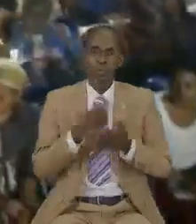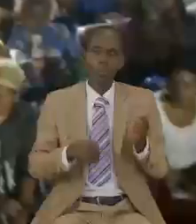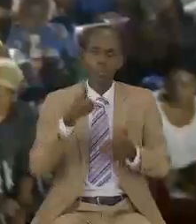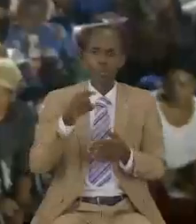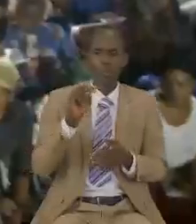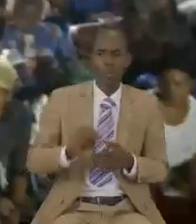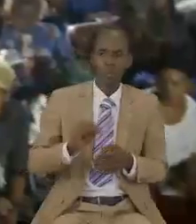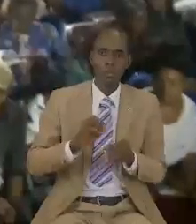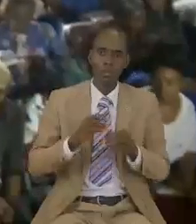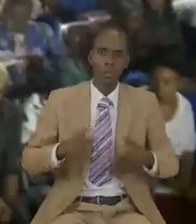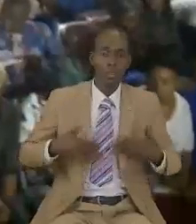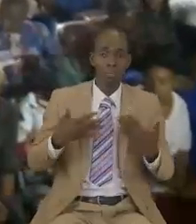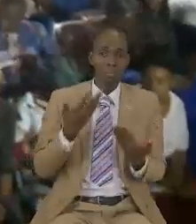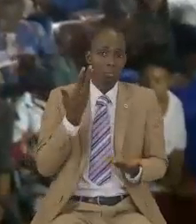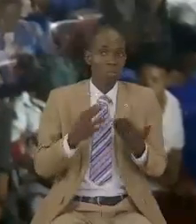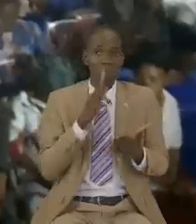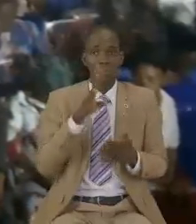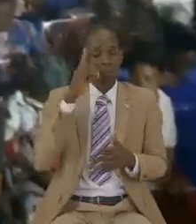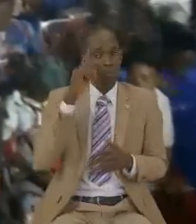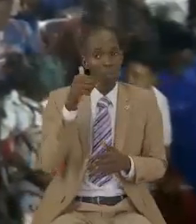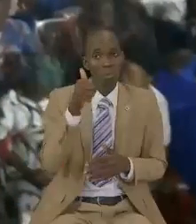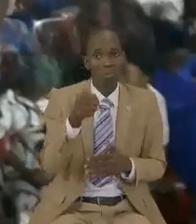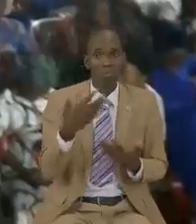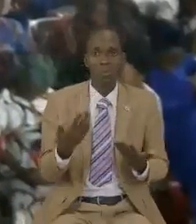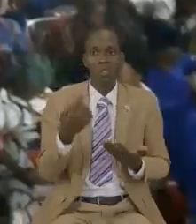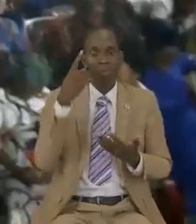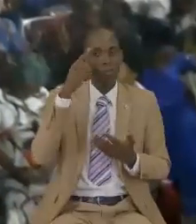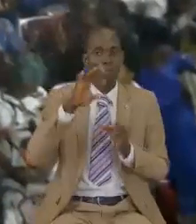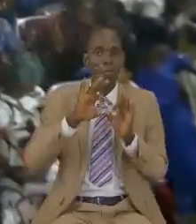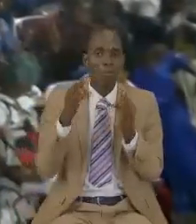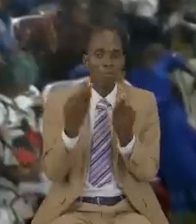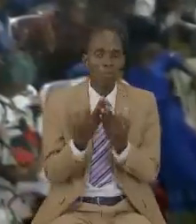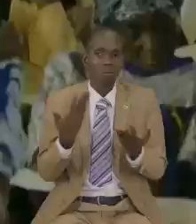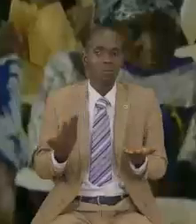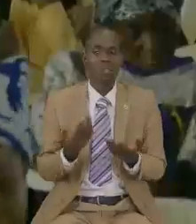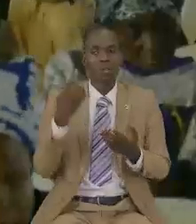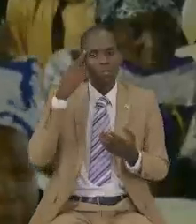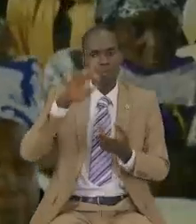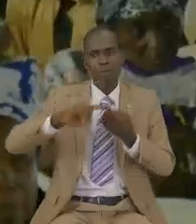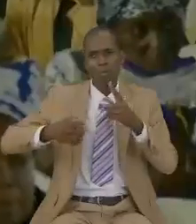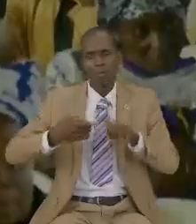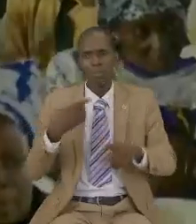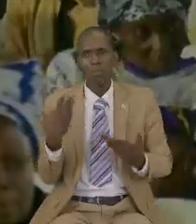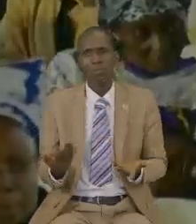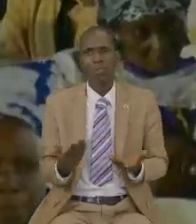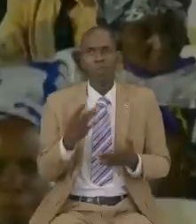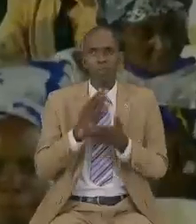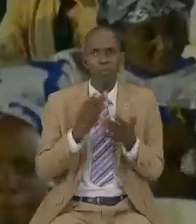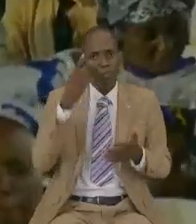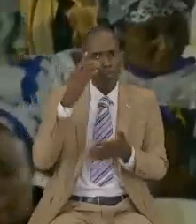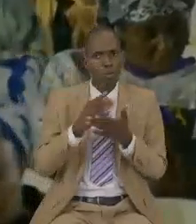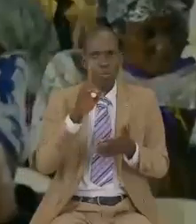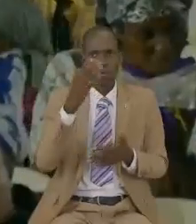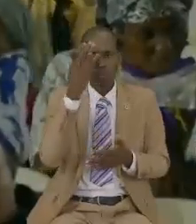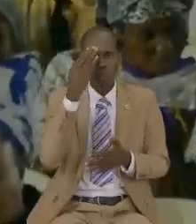us. Let's do that. Heaven is rejoicing that this message that the servant